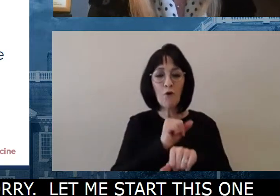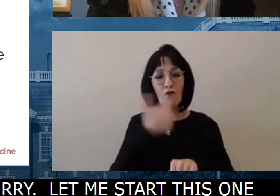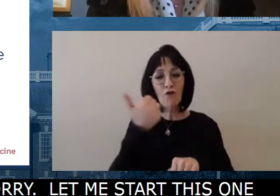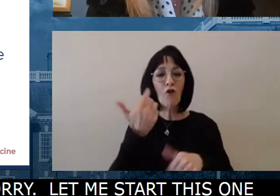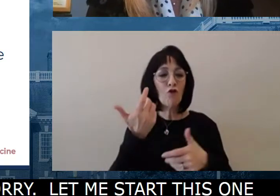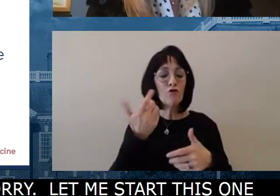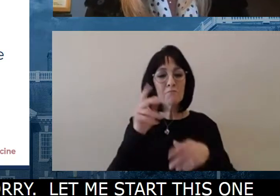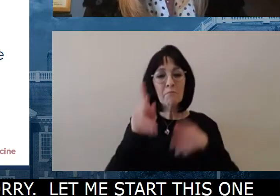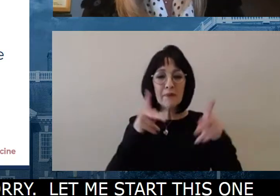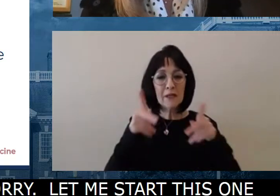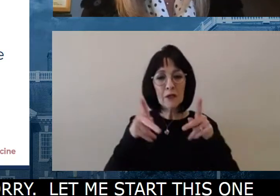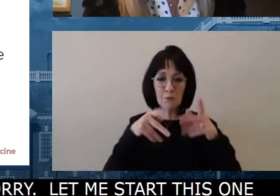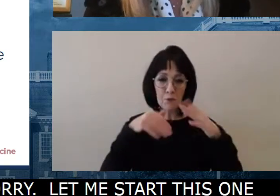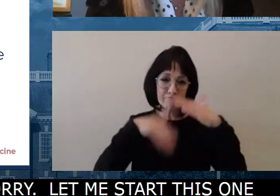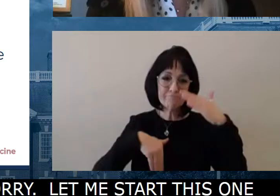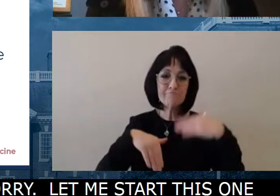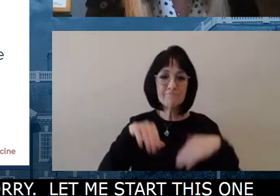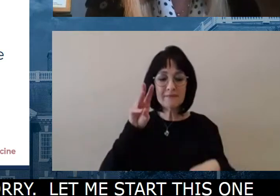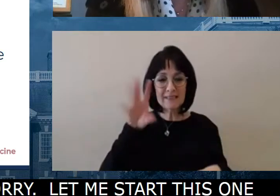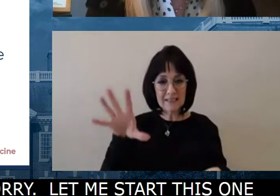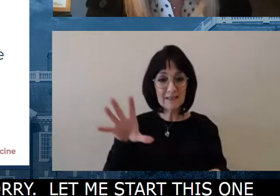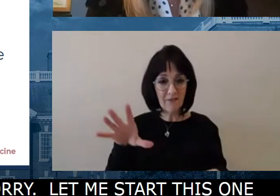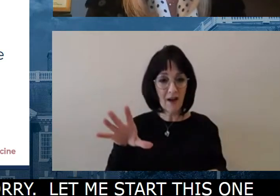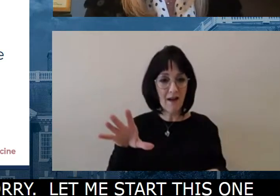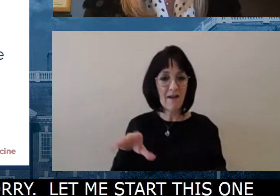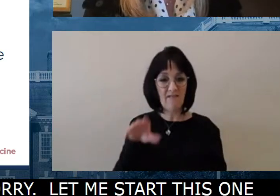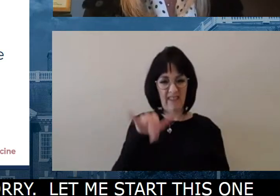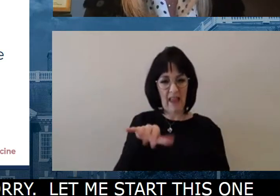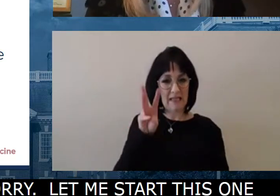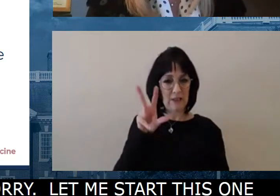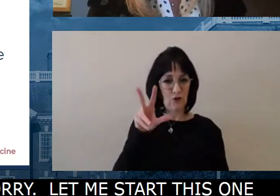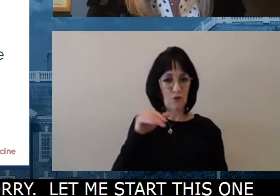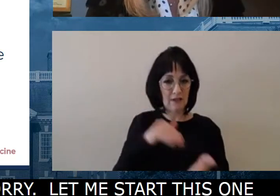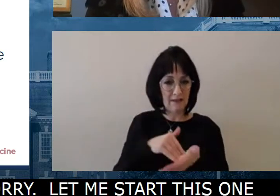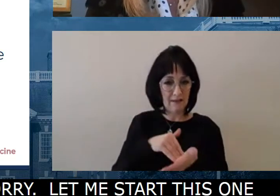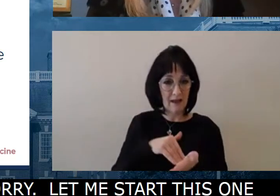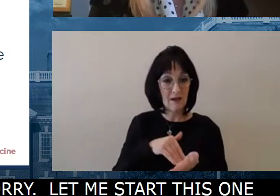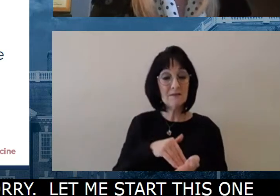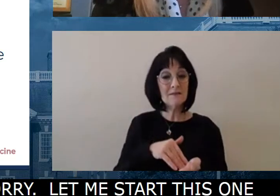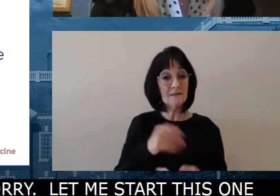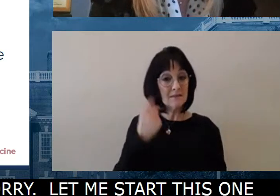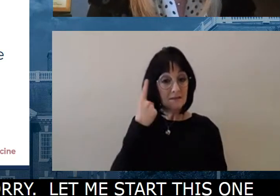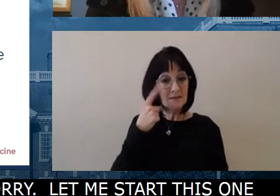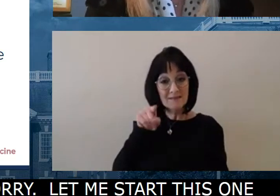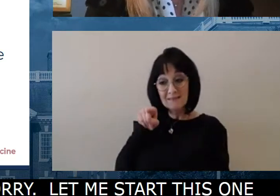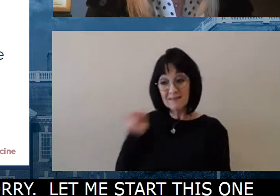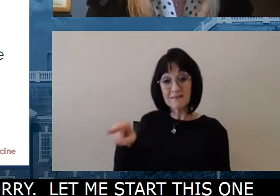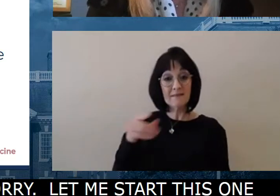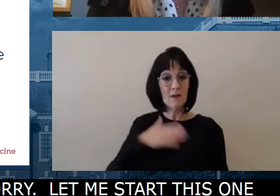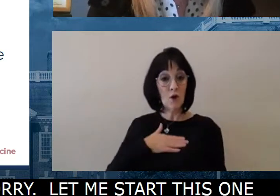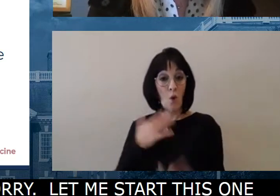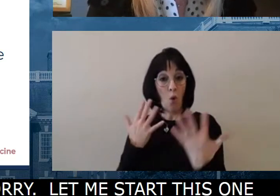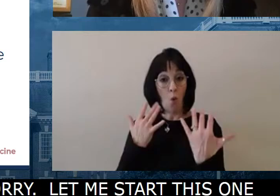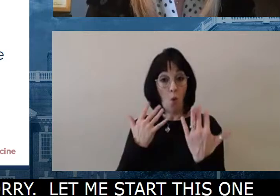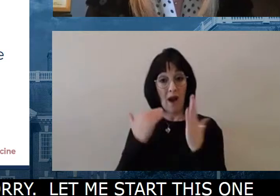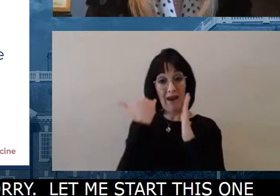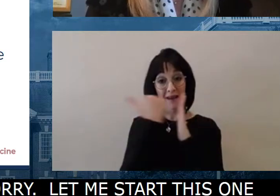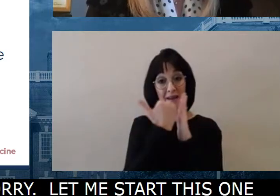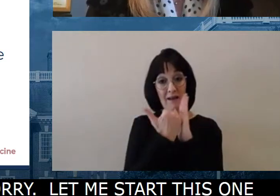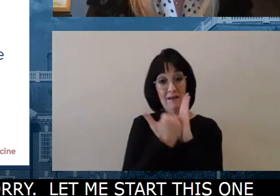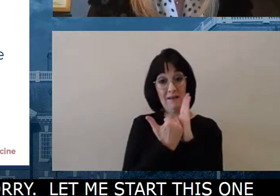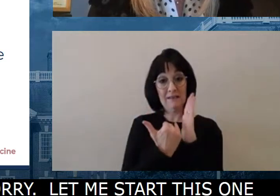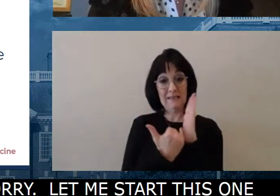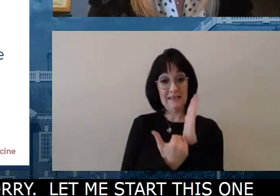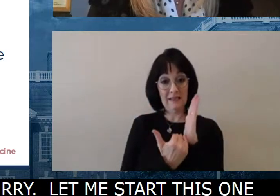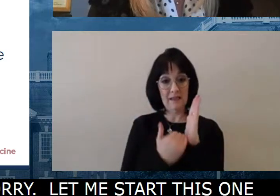dose. However, when we look at our waiting list, which is 133,000, we have, at